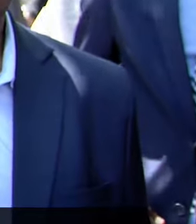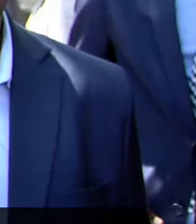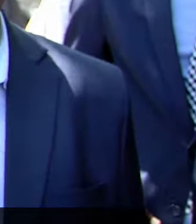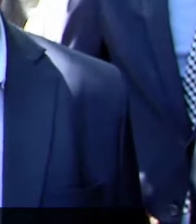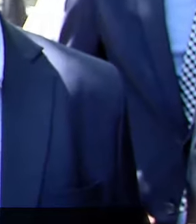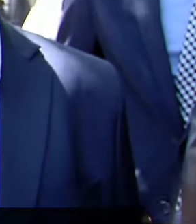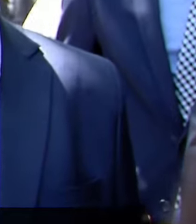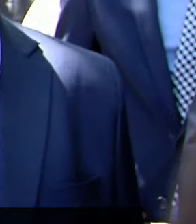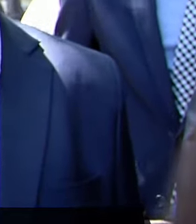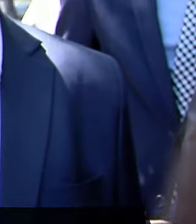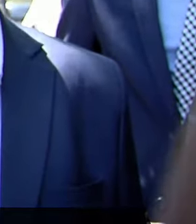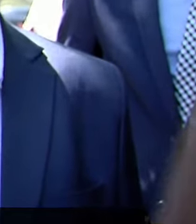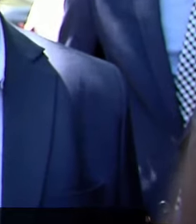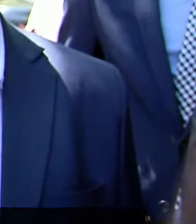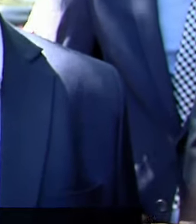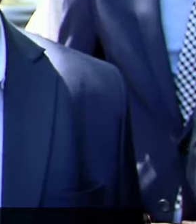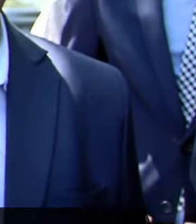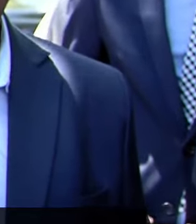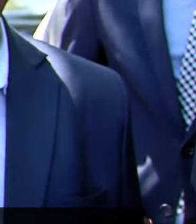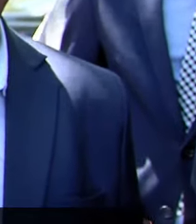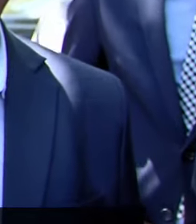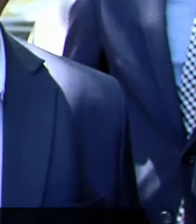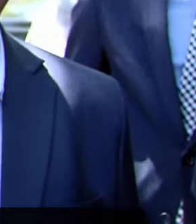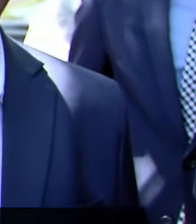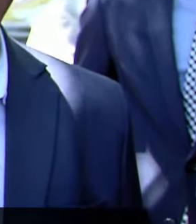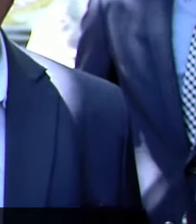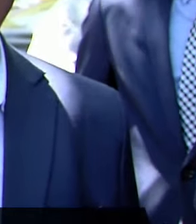country. In a way that,